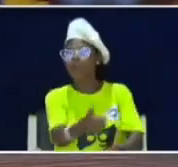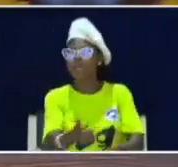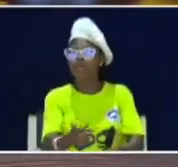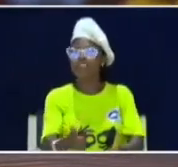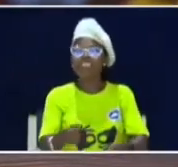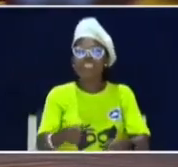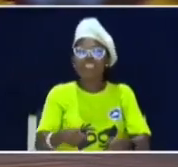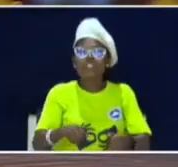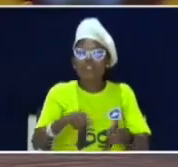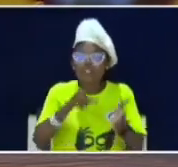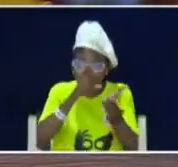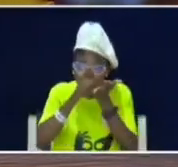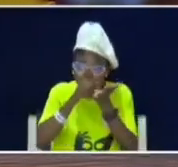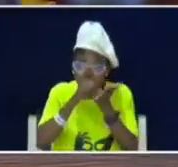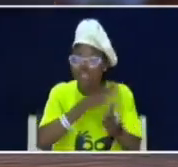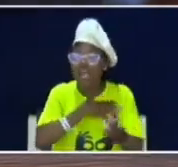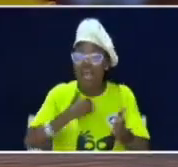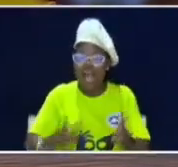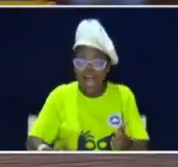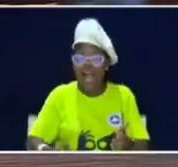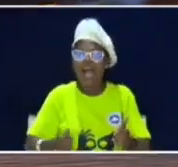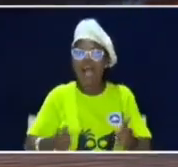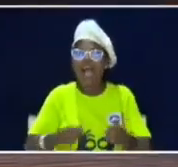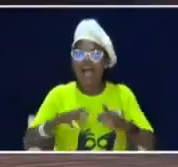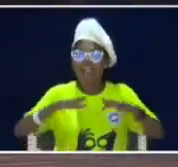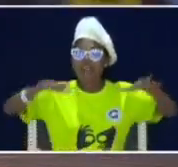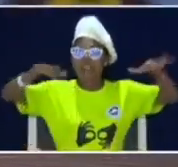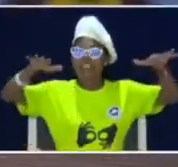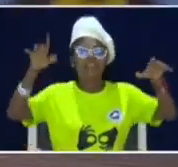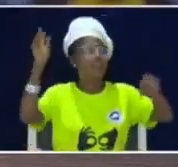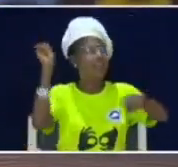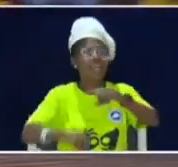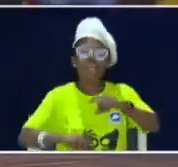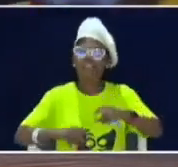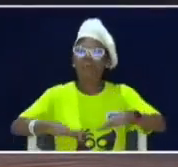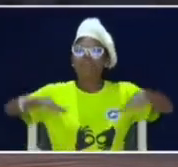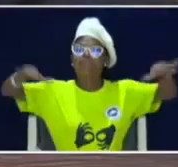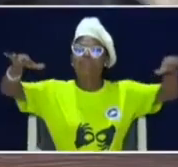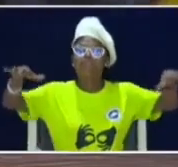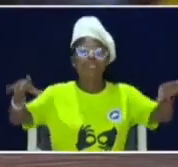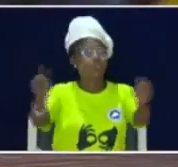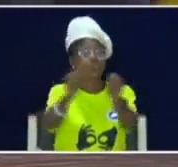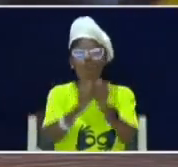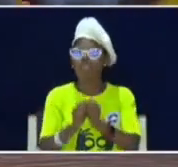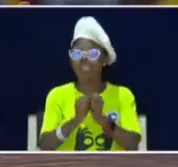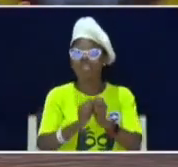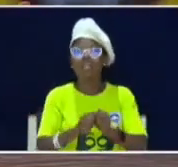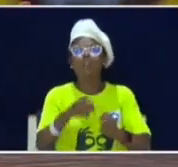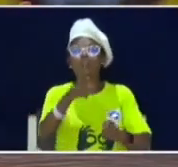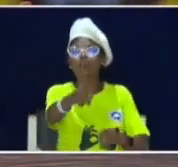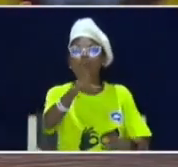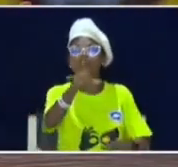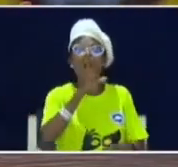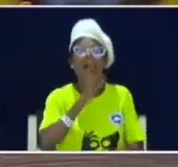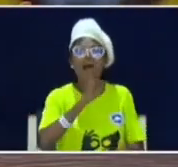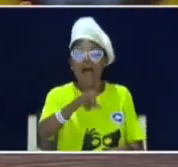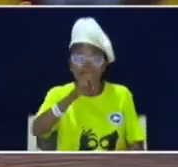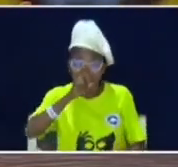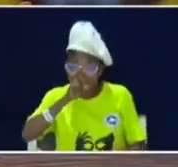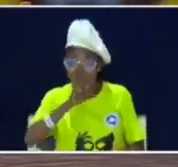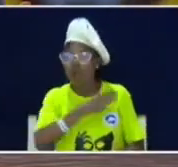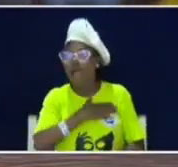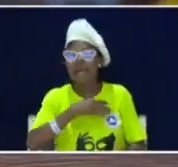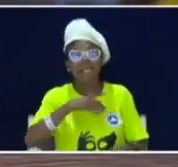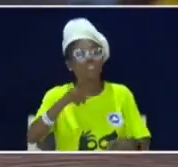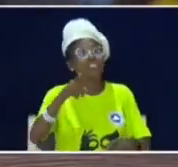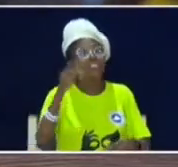together. You are eagle and they are birds. You are eagle and they are chicken. There is differences between eagle and chicken.